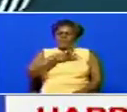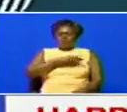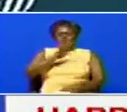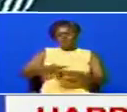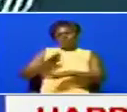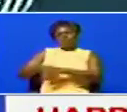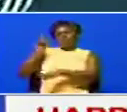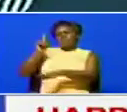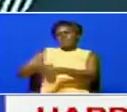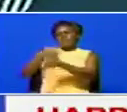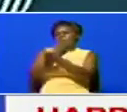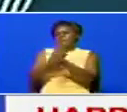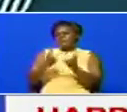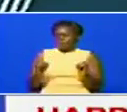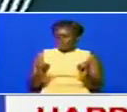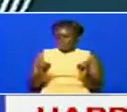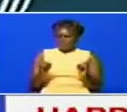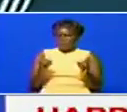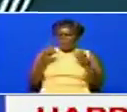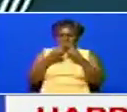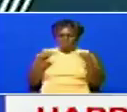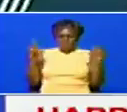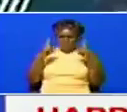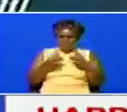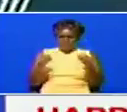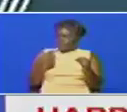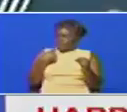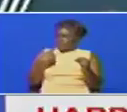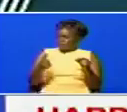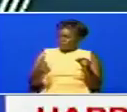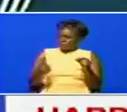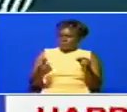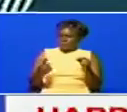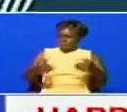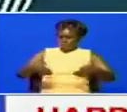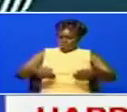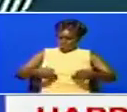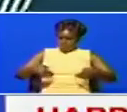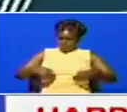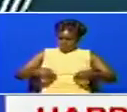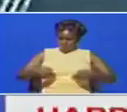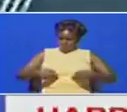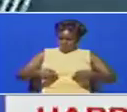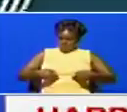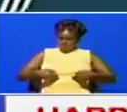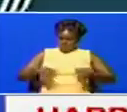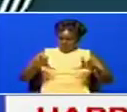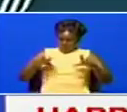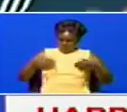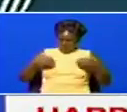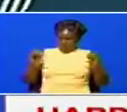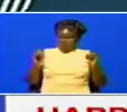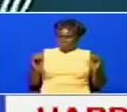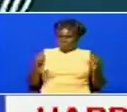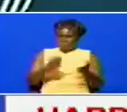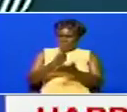moment for democracy. And that's the message I would like to put forward to our youth. They should not accept to be